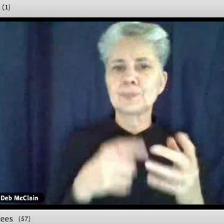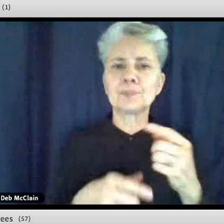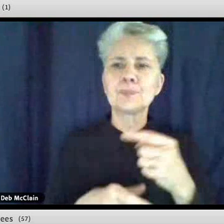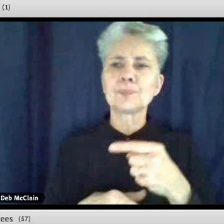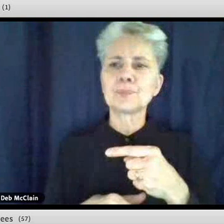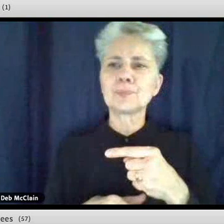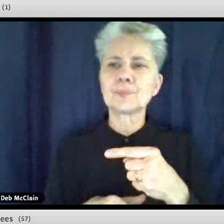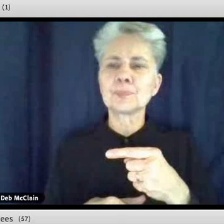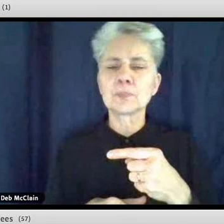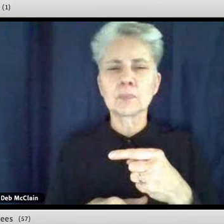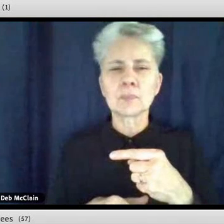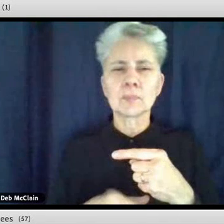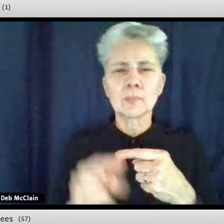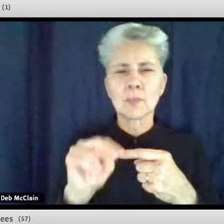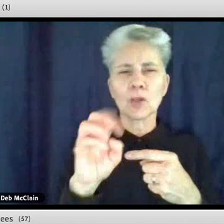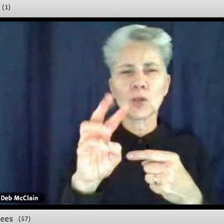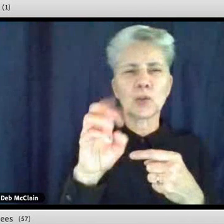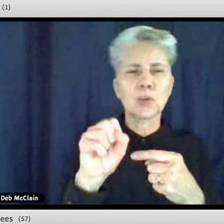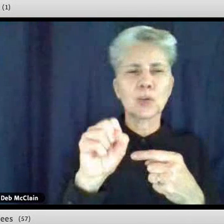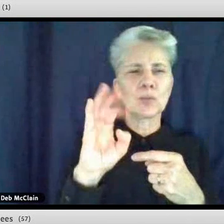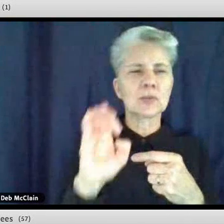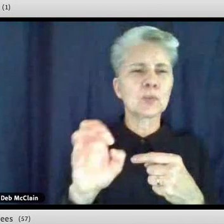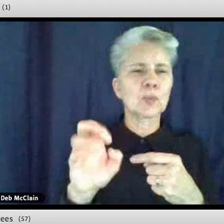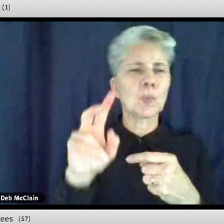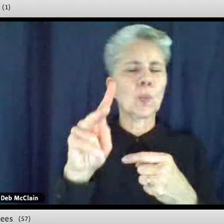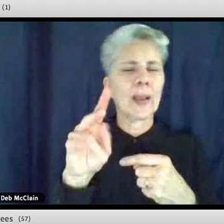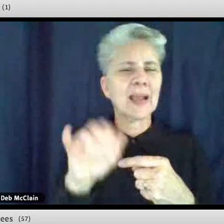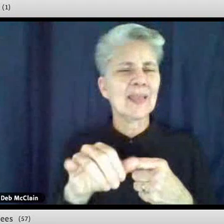just something interesting, and I'm just going to take about 50